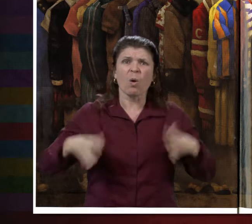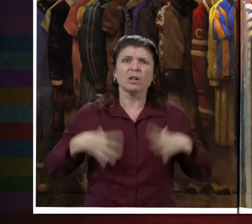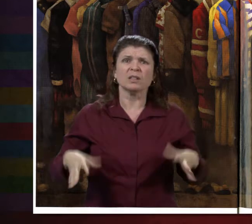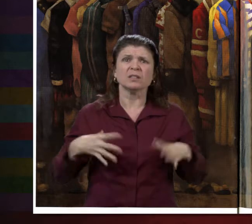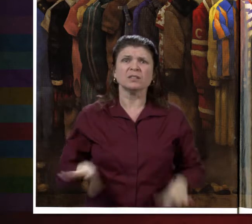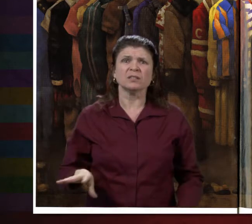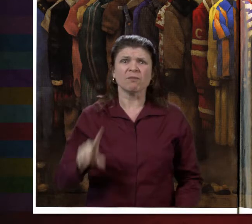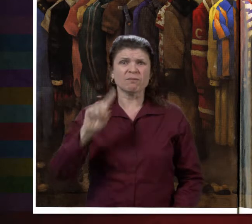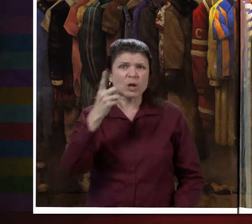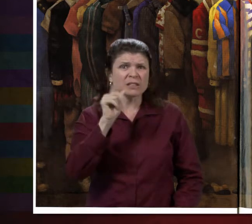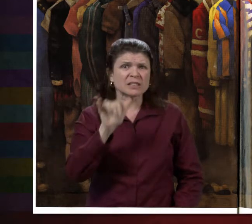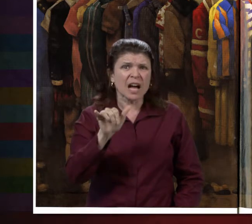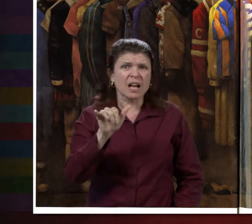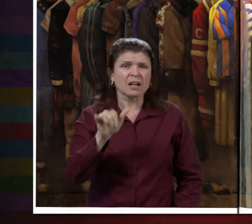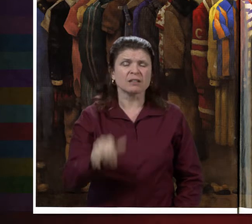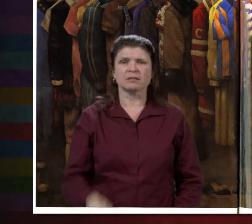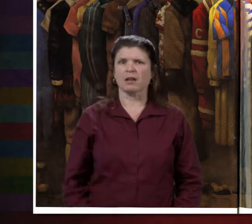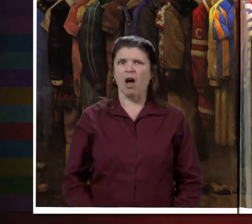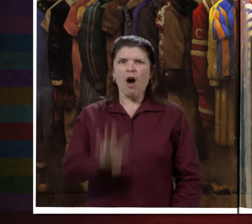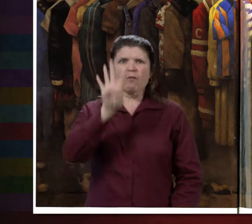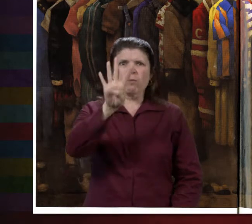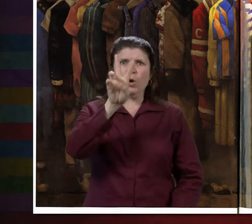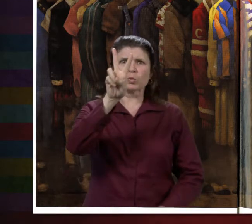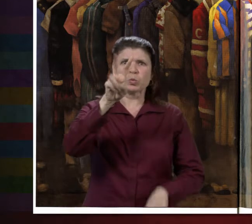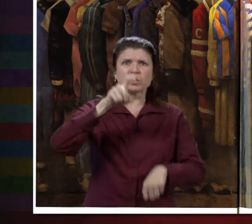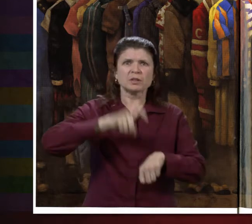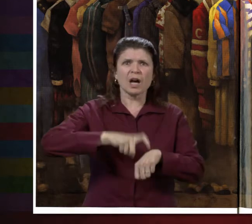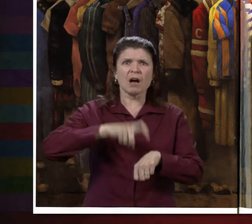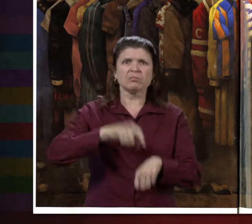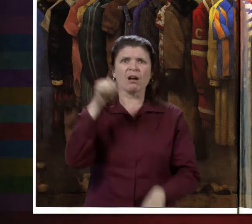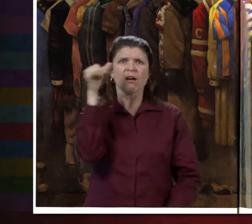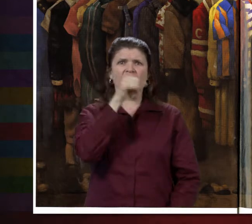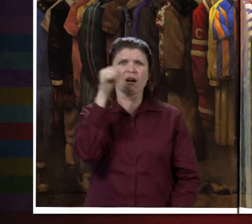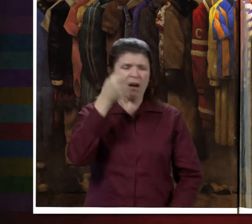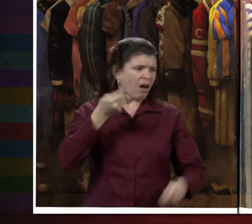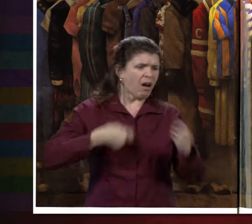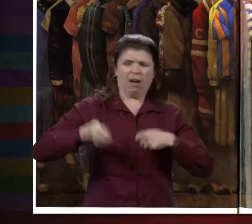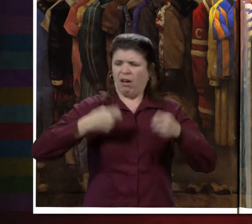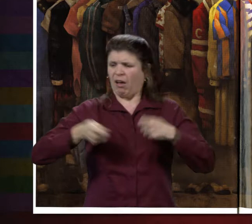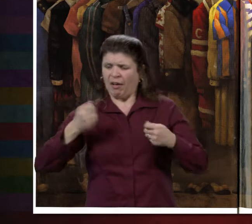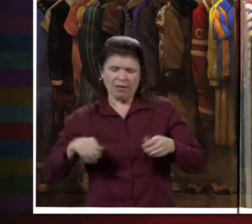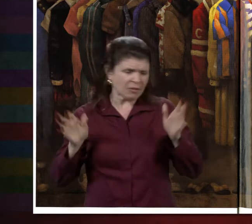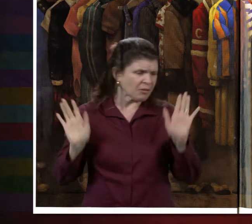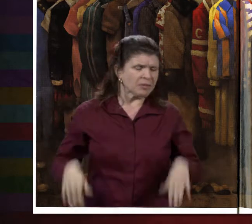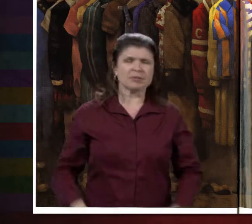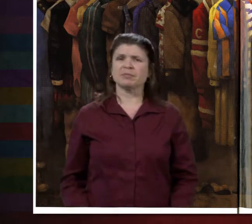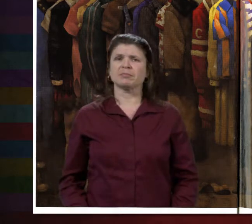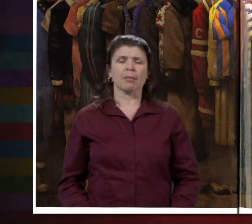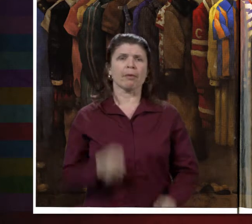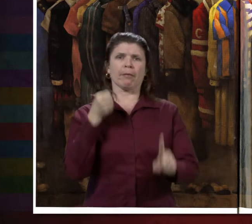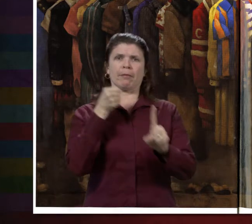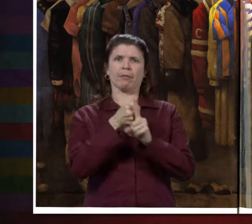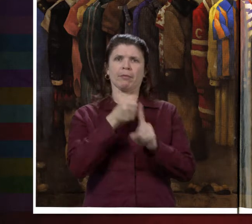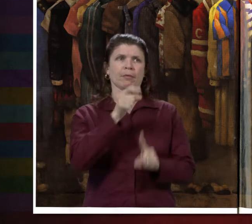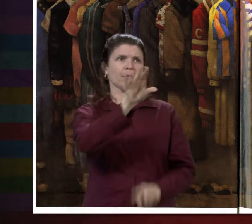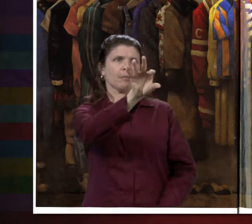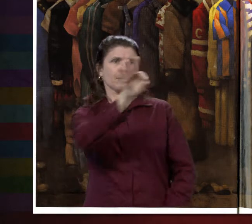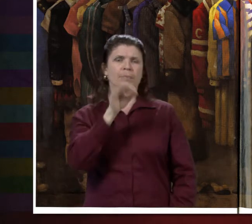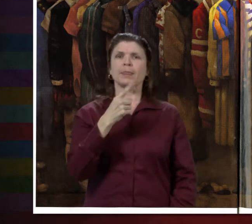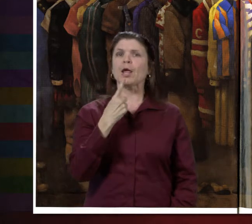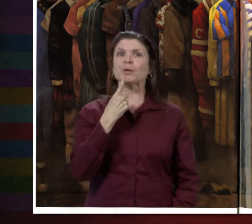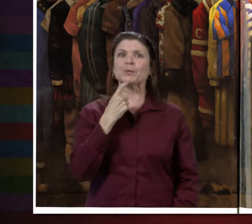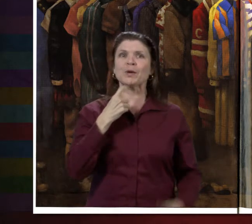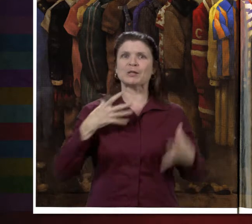outfits, but none seemed quite right. She put on a pretty red dress and looked in the